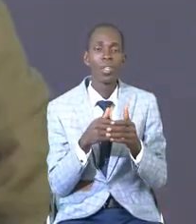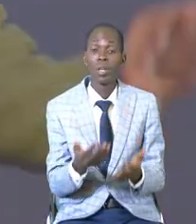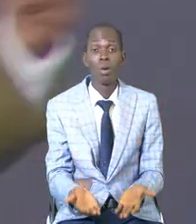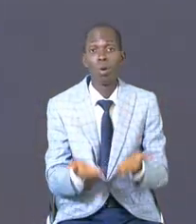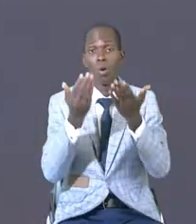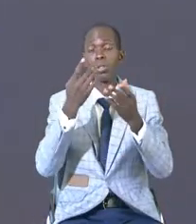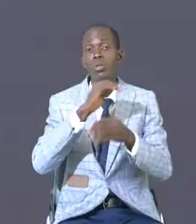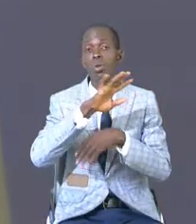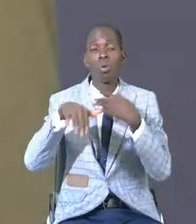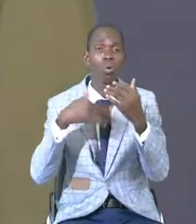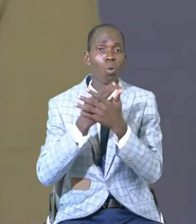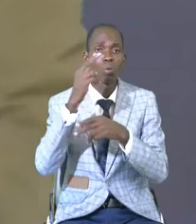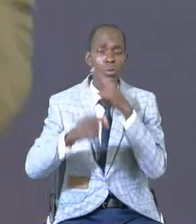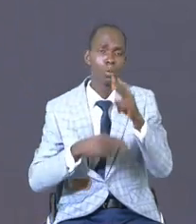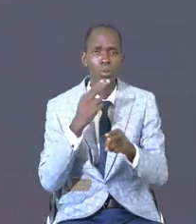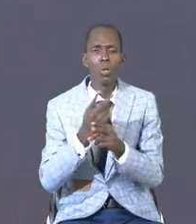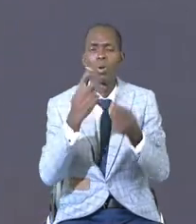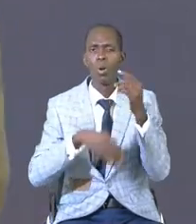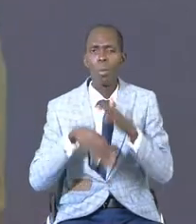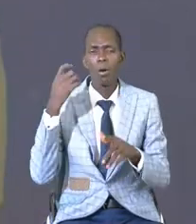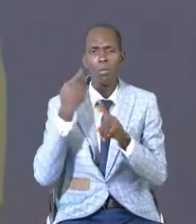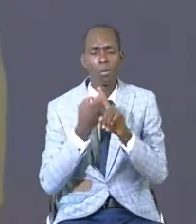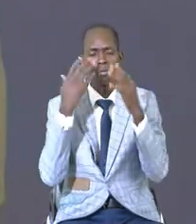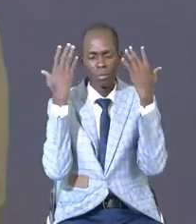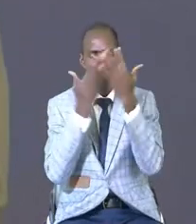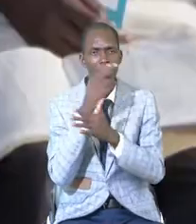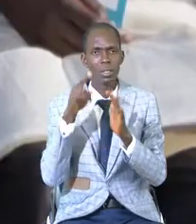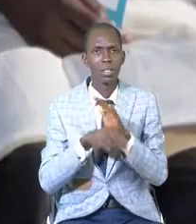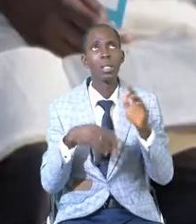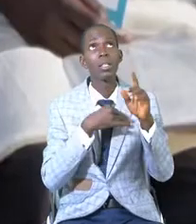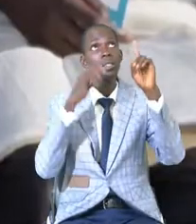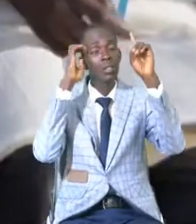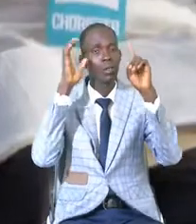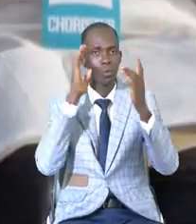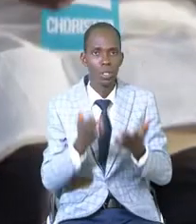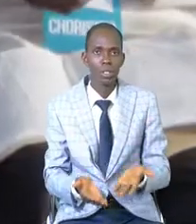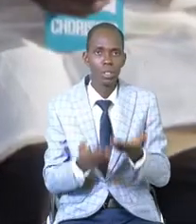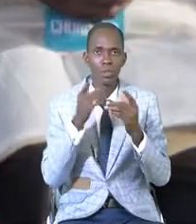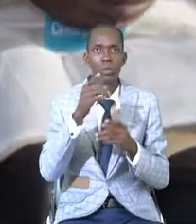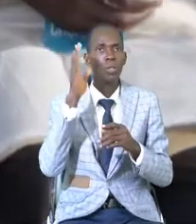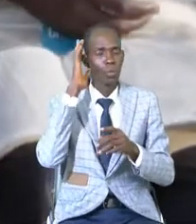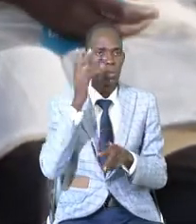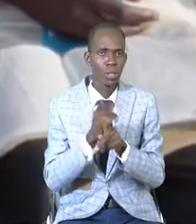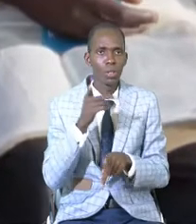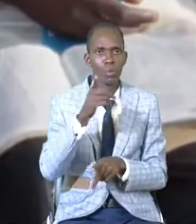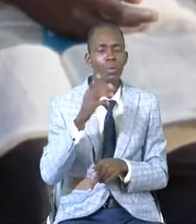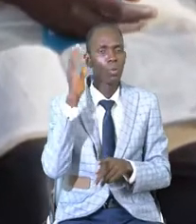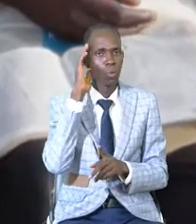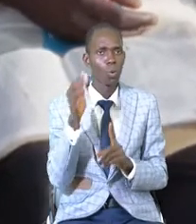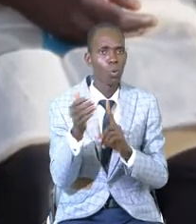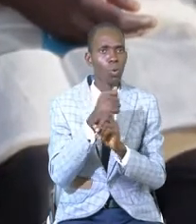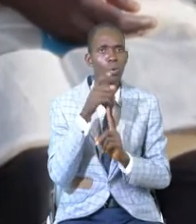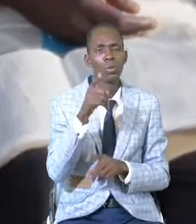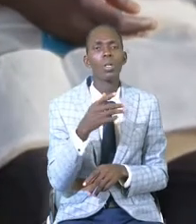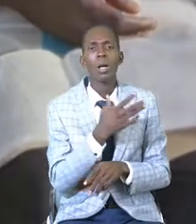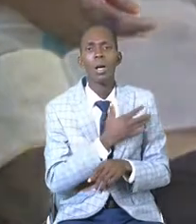Come out from darkness and come into light. It will uphold you. It will sustain you. And that, you know, because